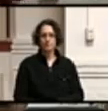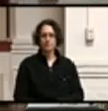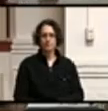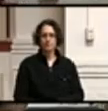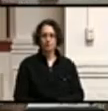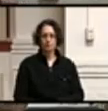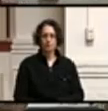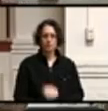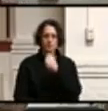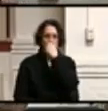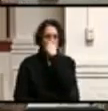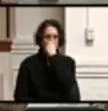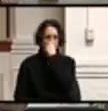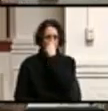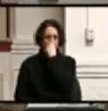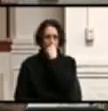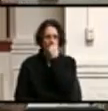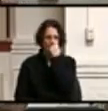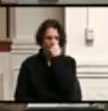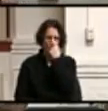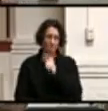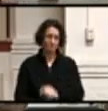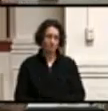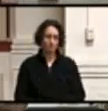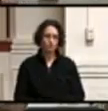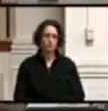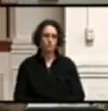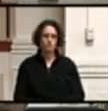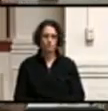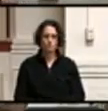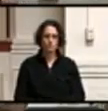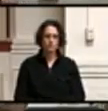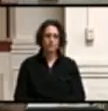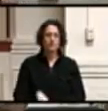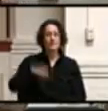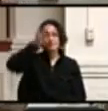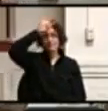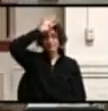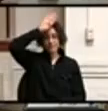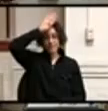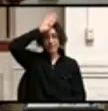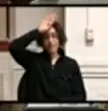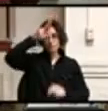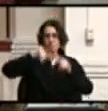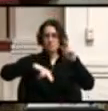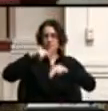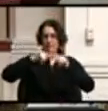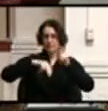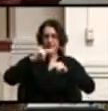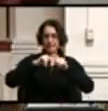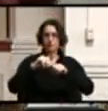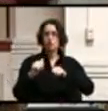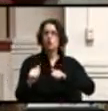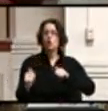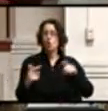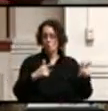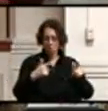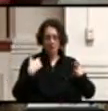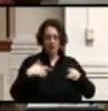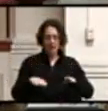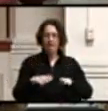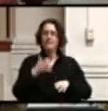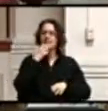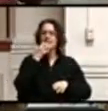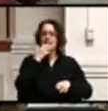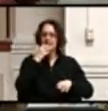In each of the fire stations, the floor of the apparatus, the new apparatus bays, will be a radiant slab.